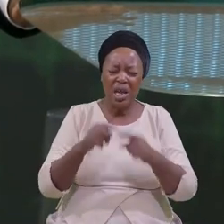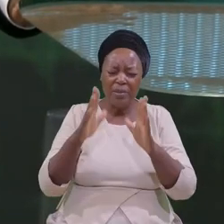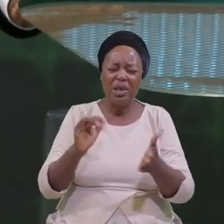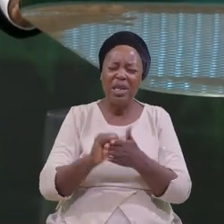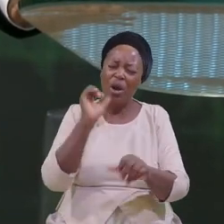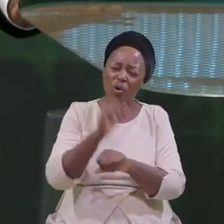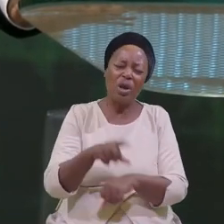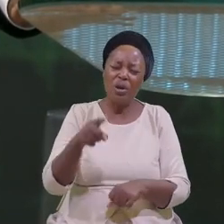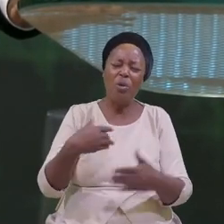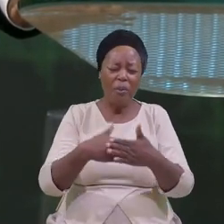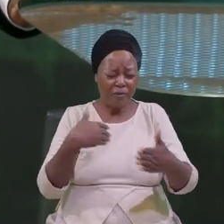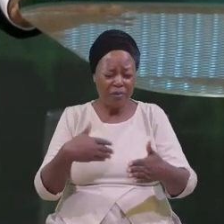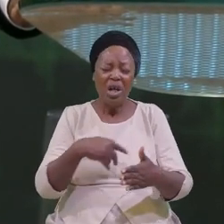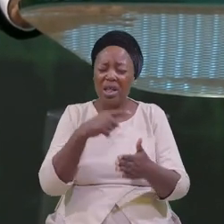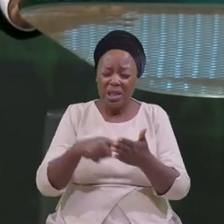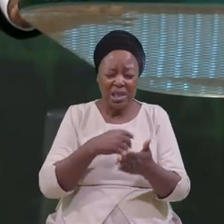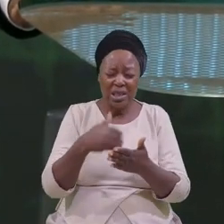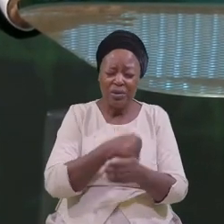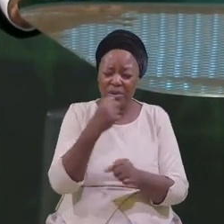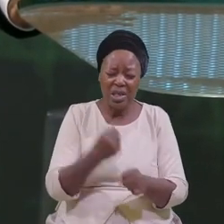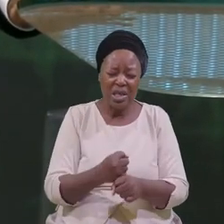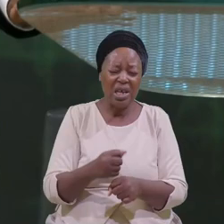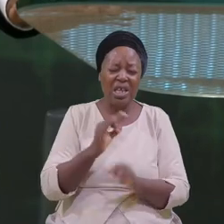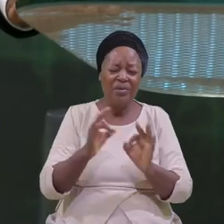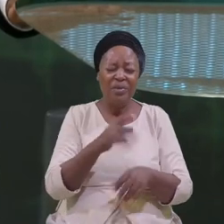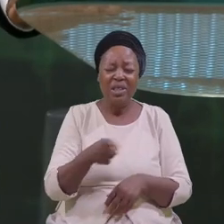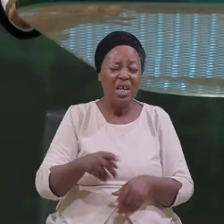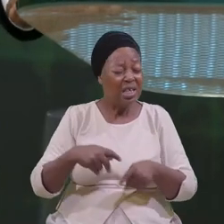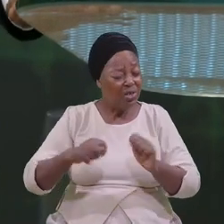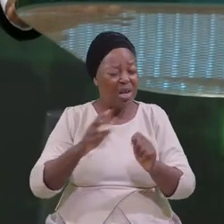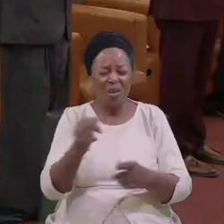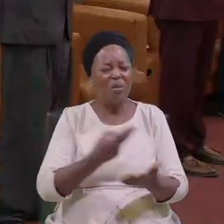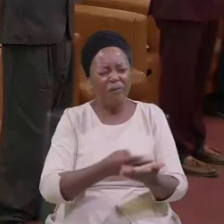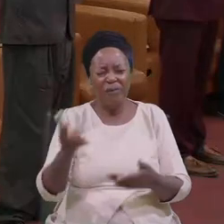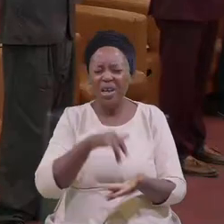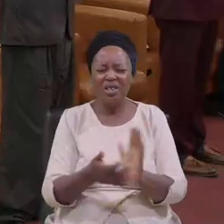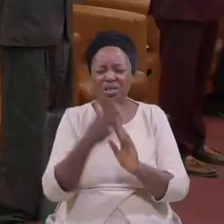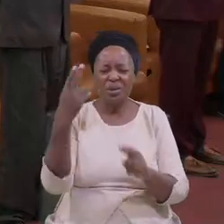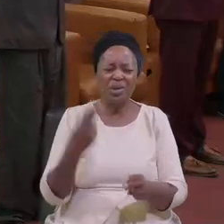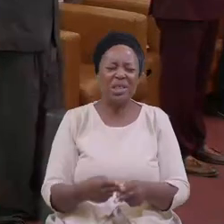you before, this year, if they try, they will fail.